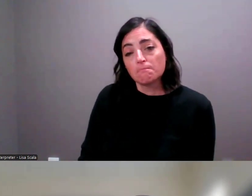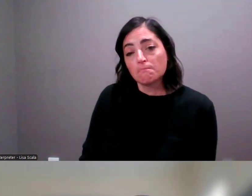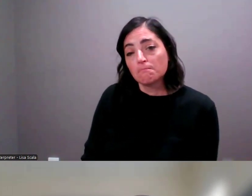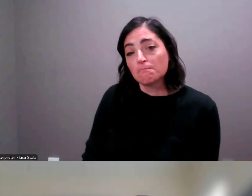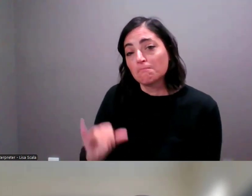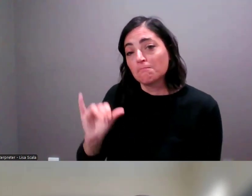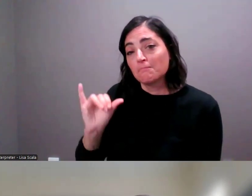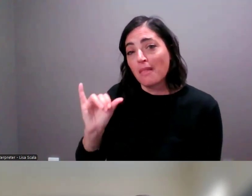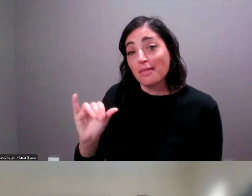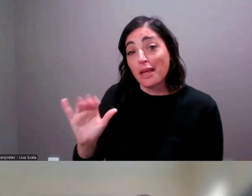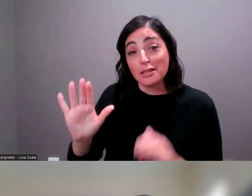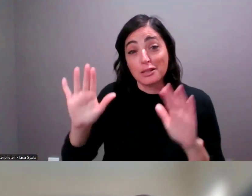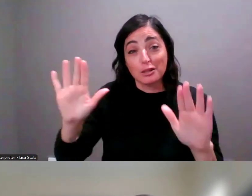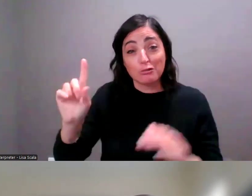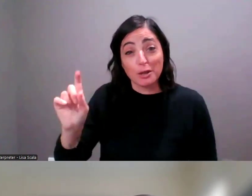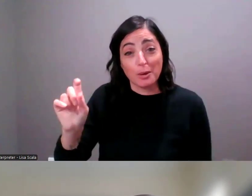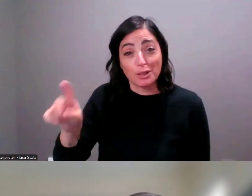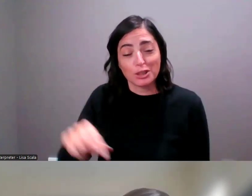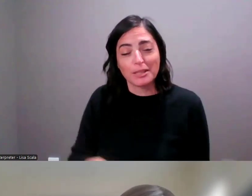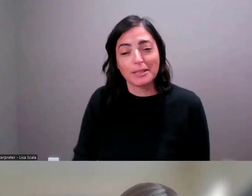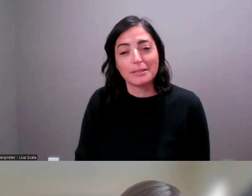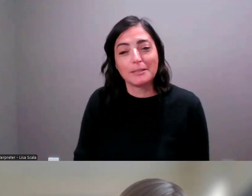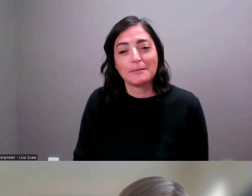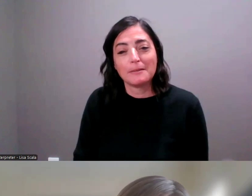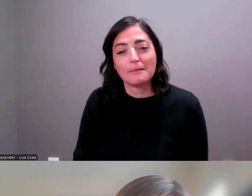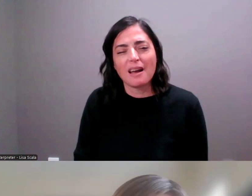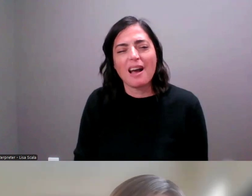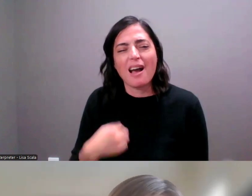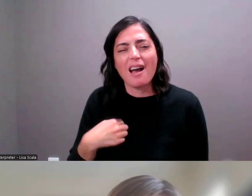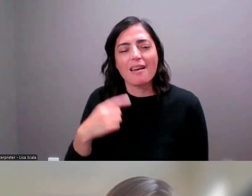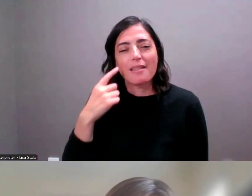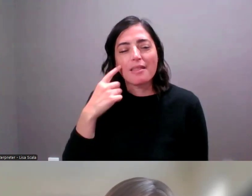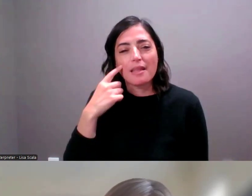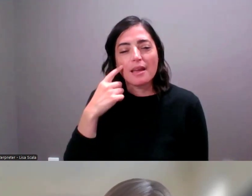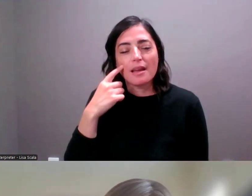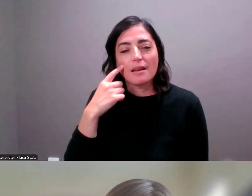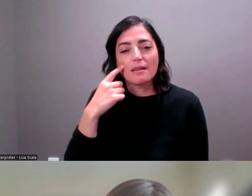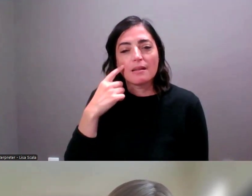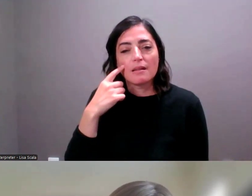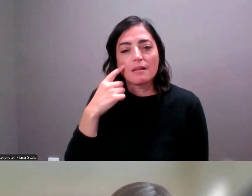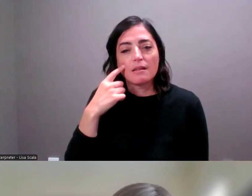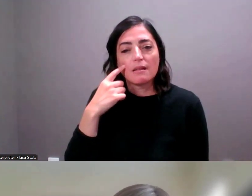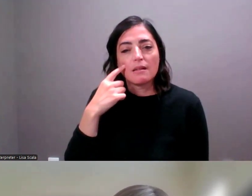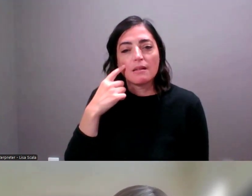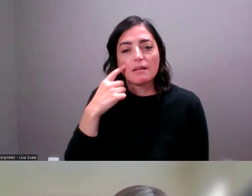That's a great question. I think that